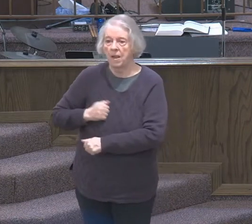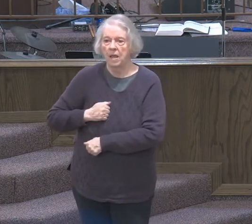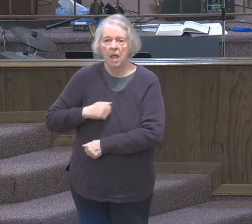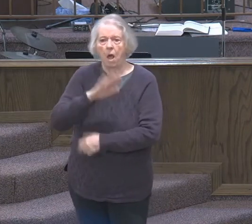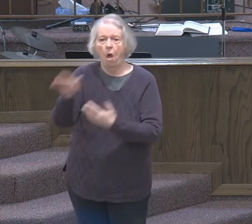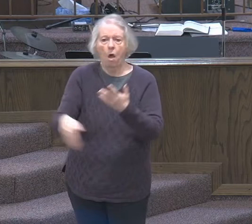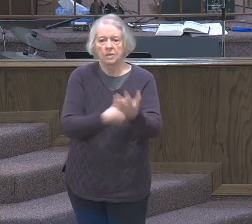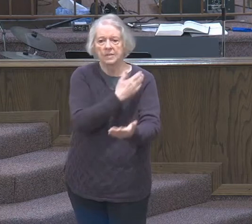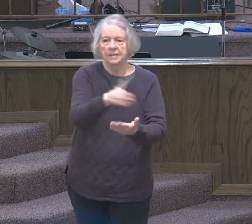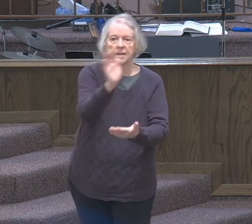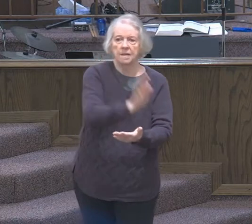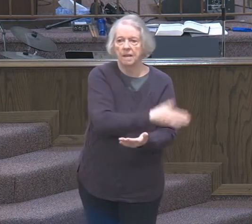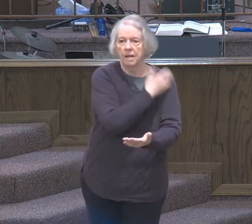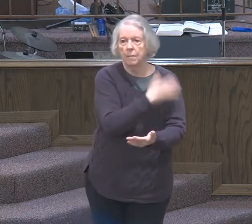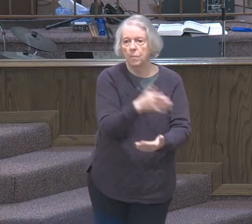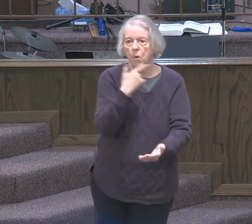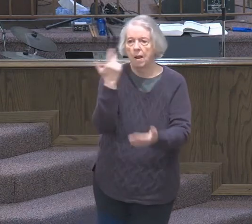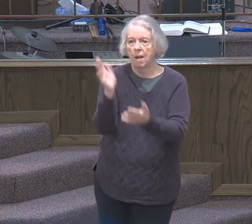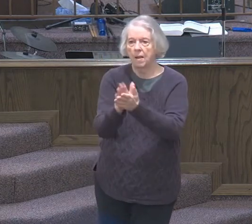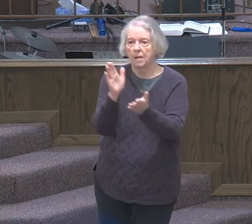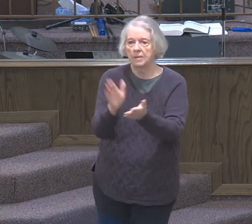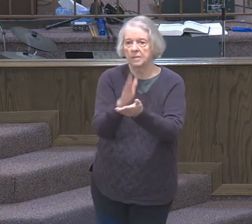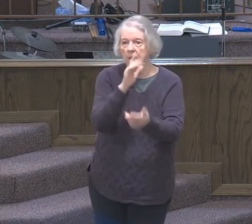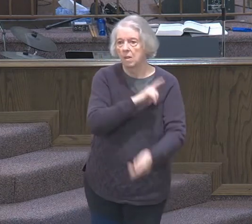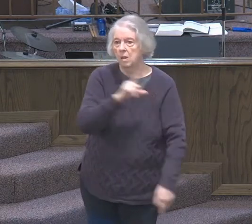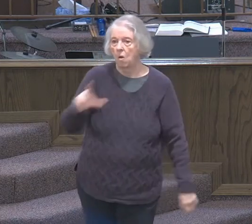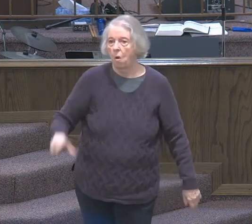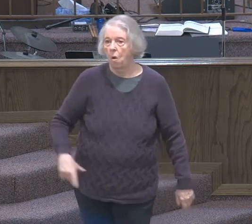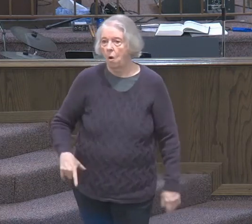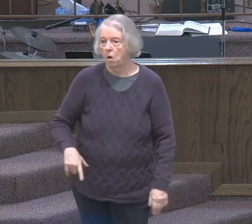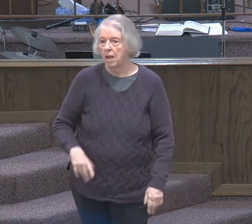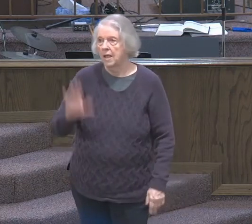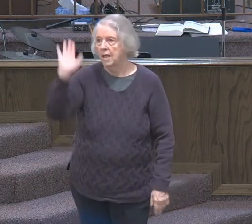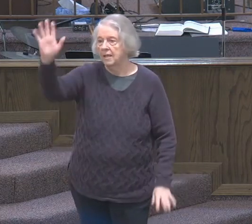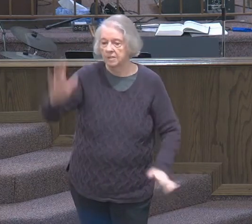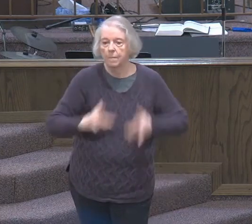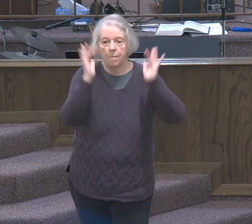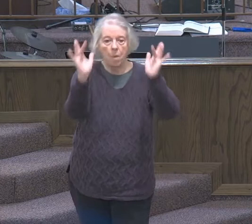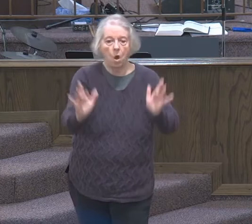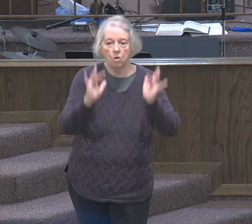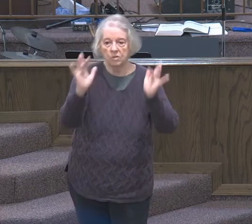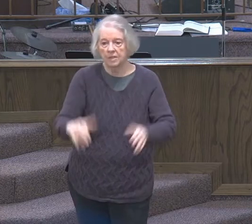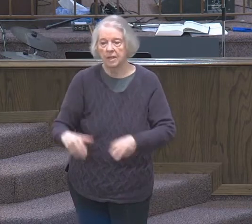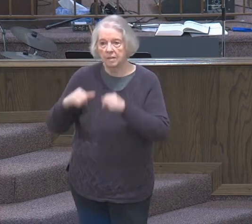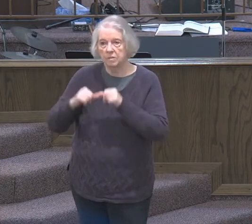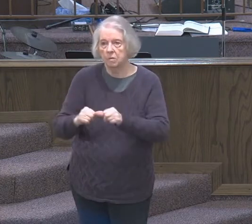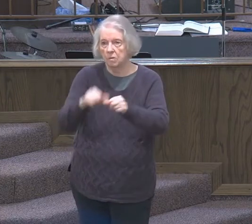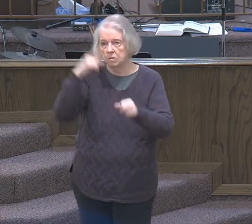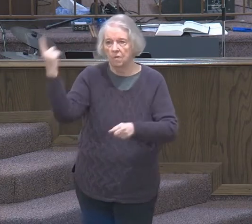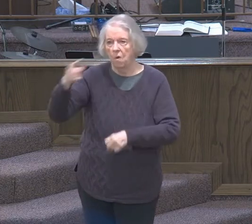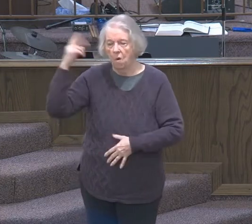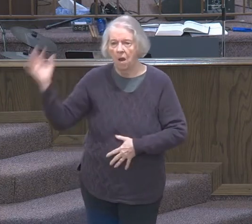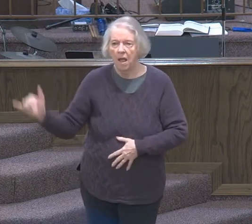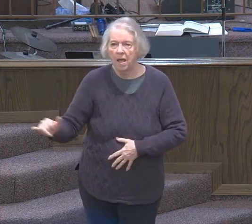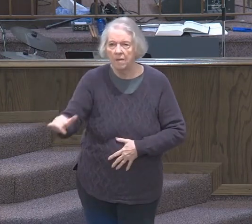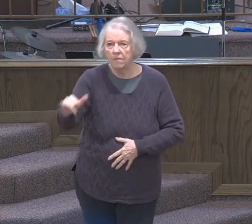mercy endures forever." Now when they began to sing and to praise, the Lord